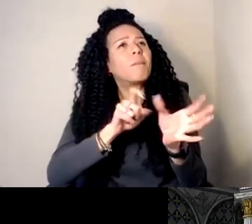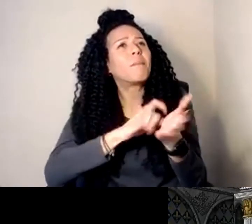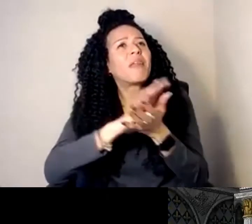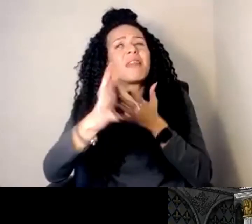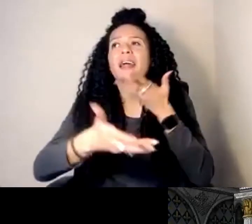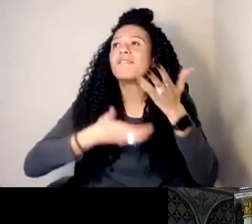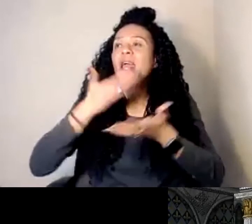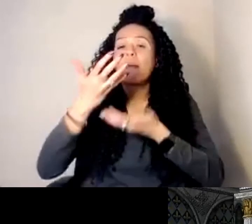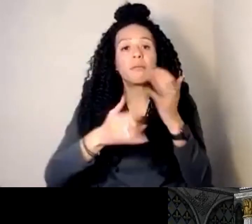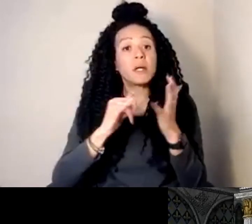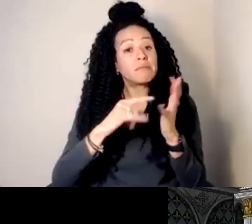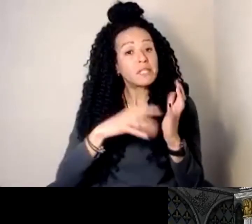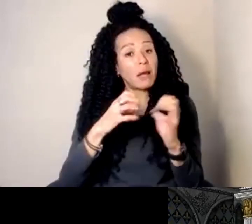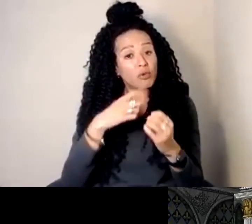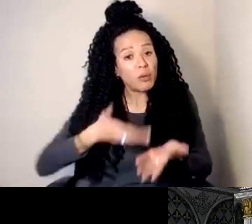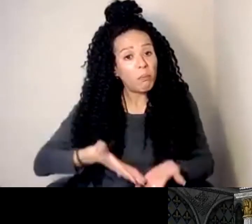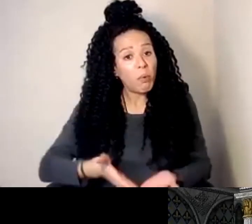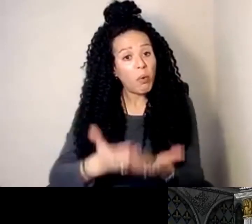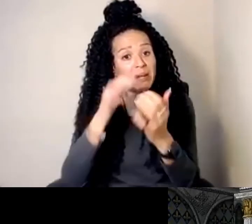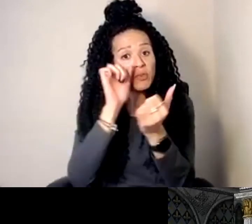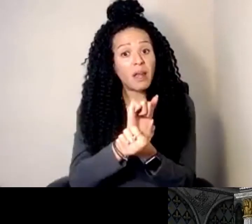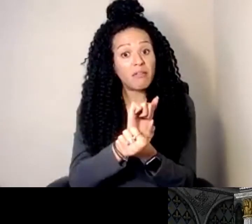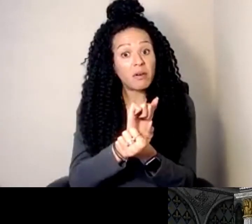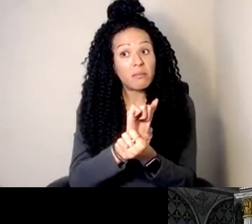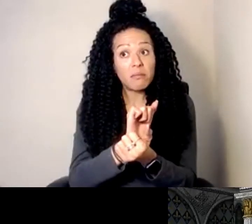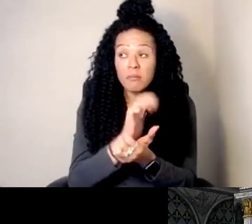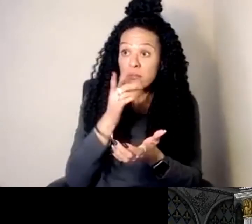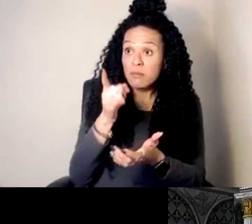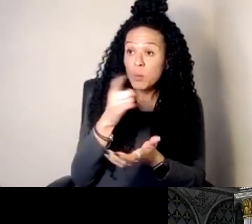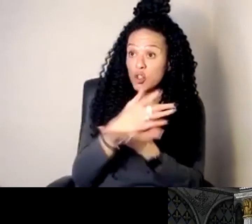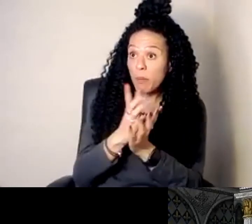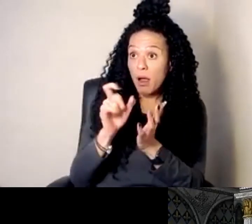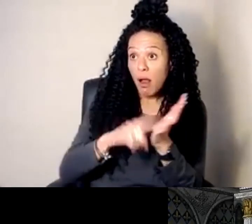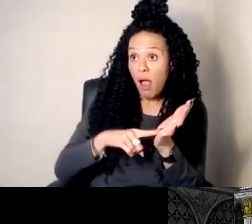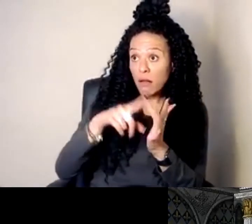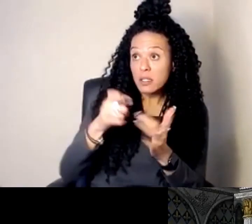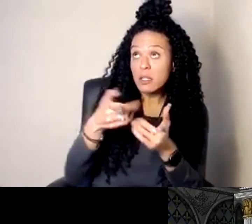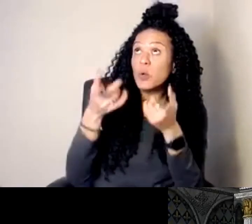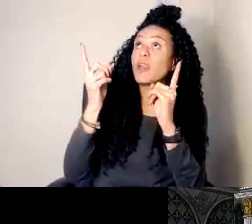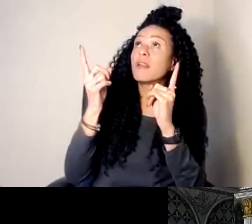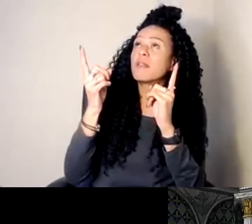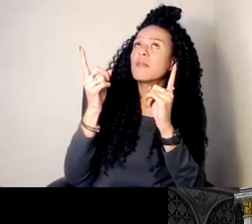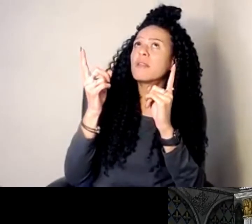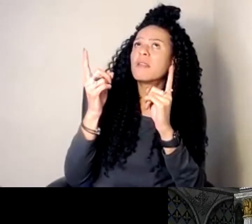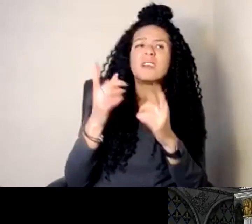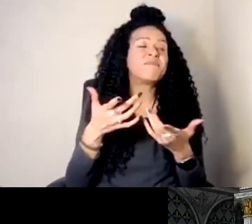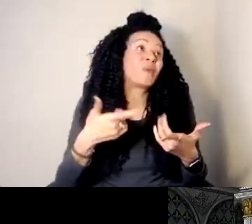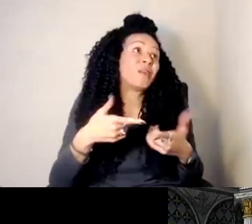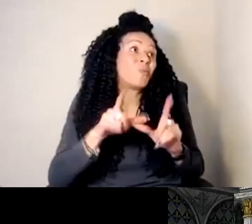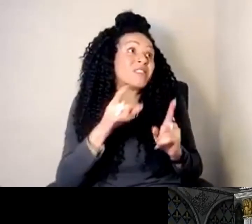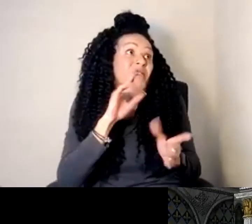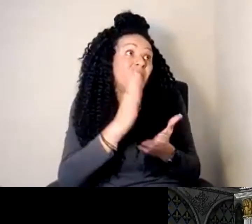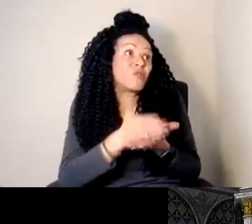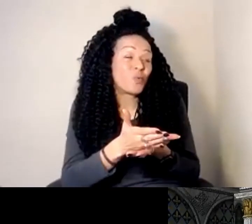St. Bridget born into slavery? Was she part Celtic goddess? Whatever the truth,